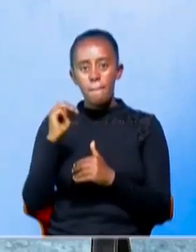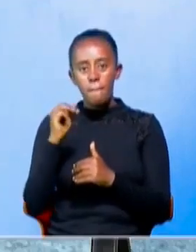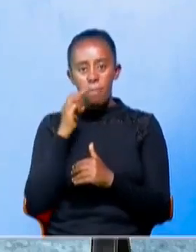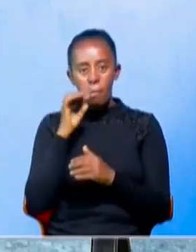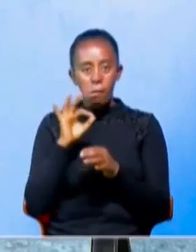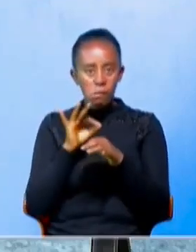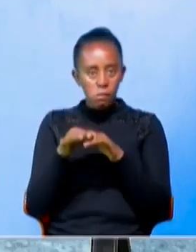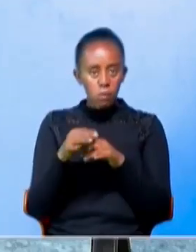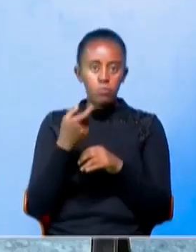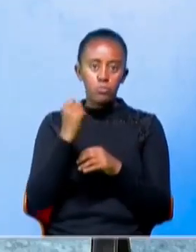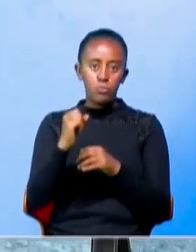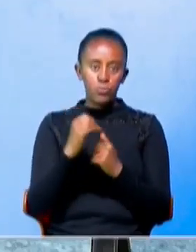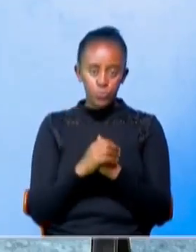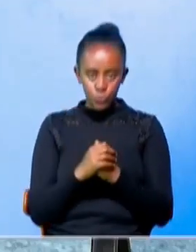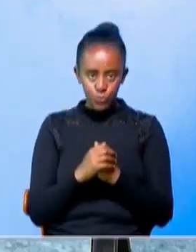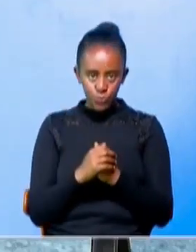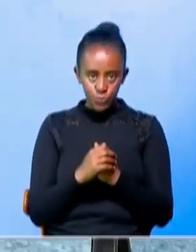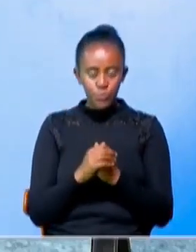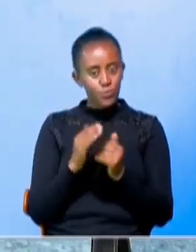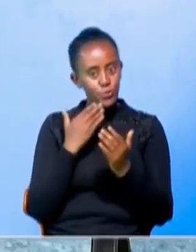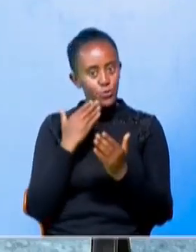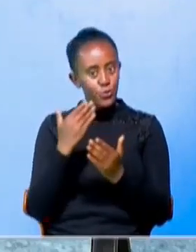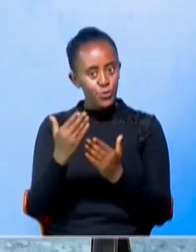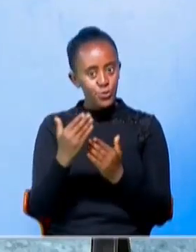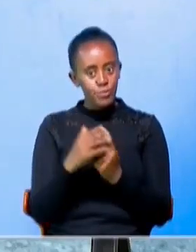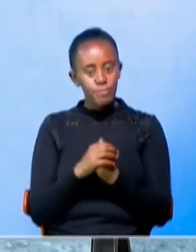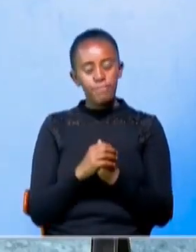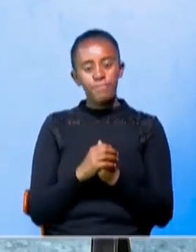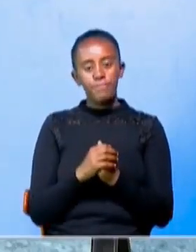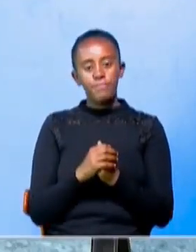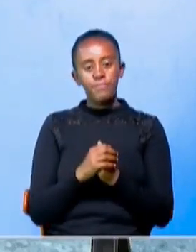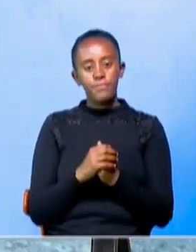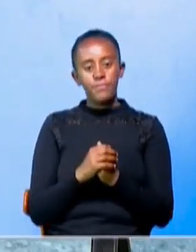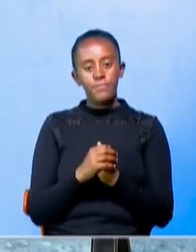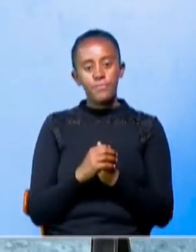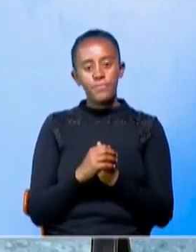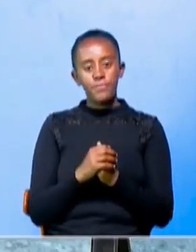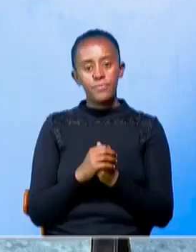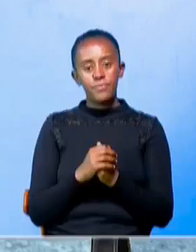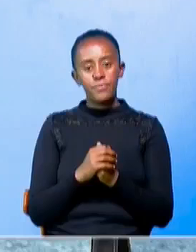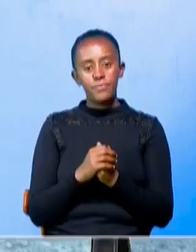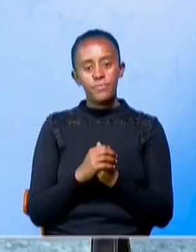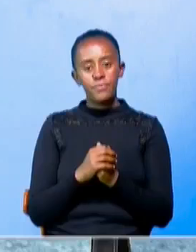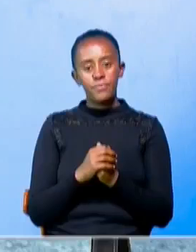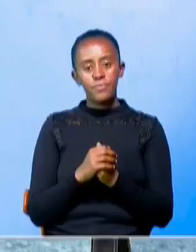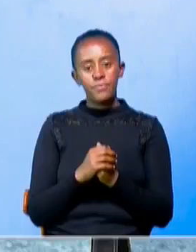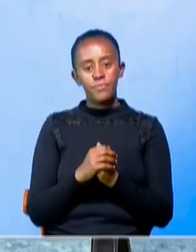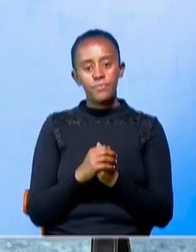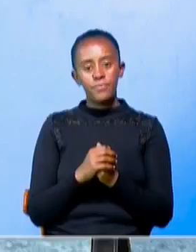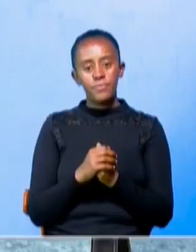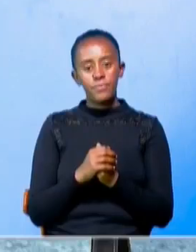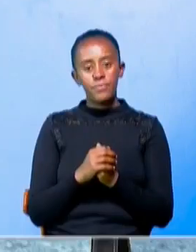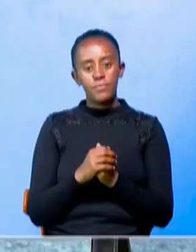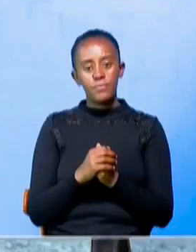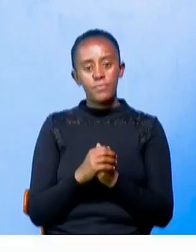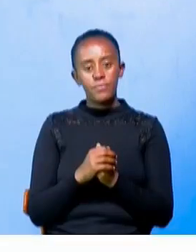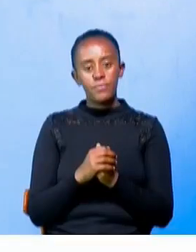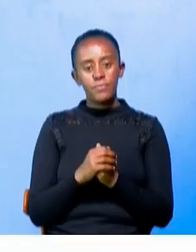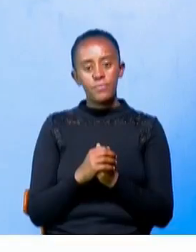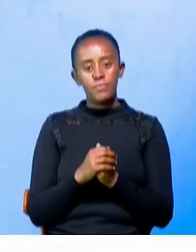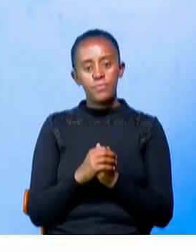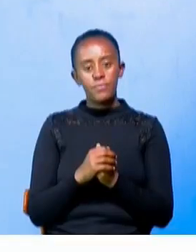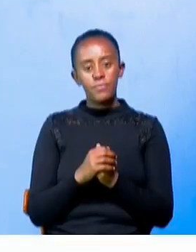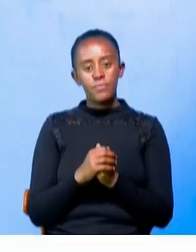infected. Good. Right. The other one that is,